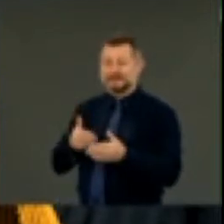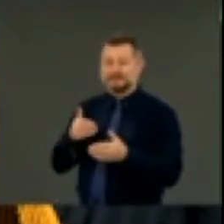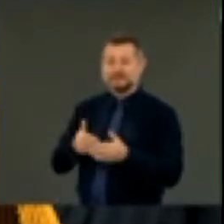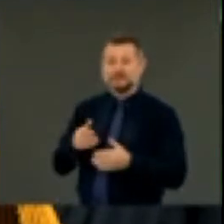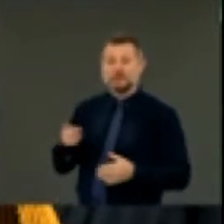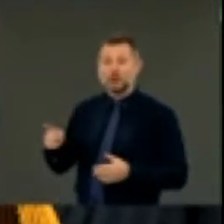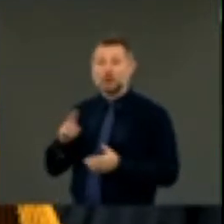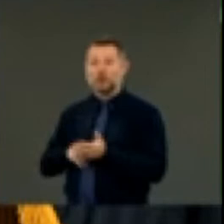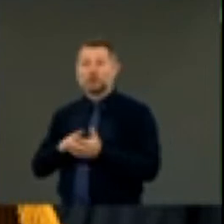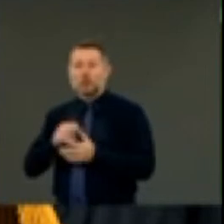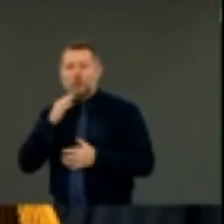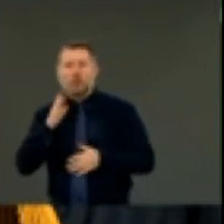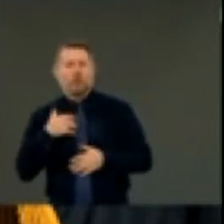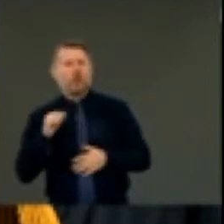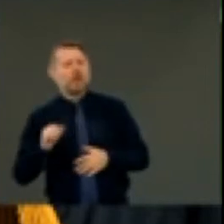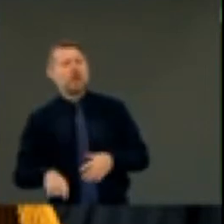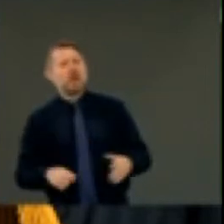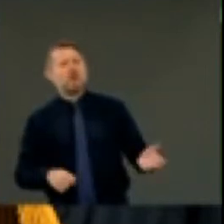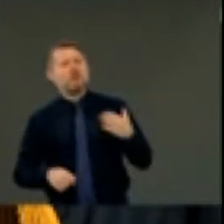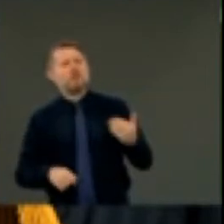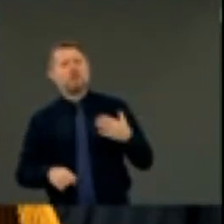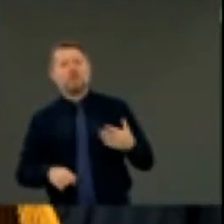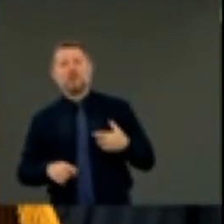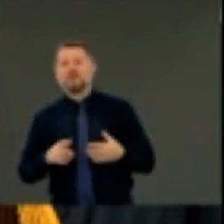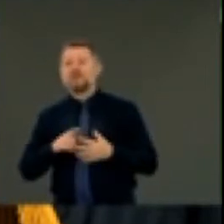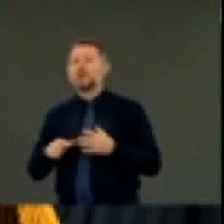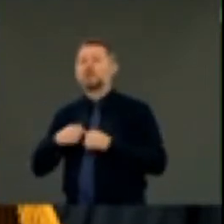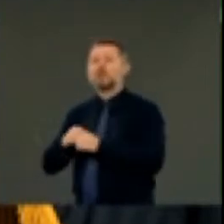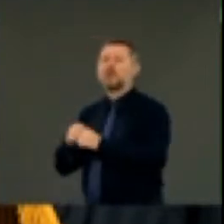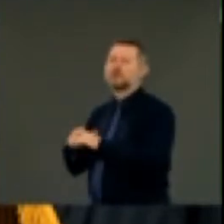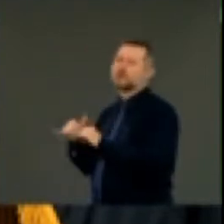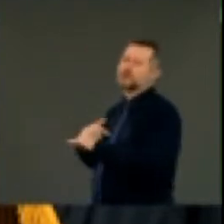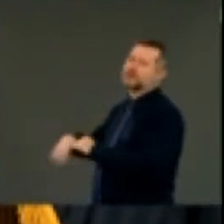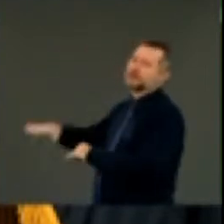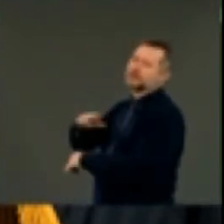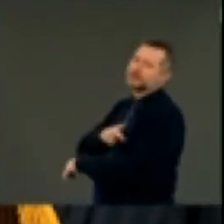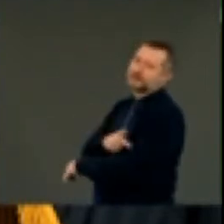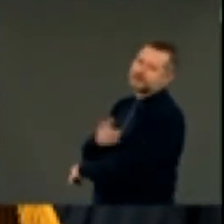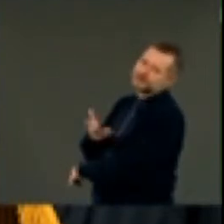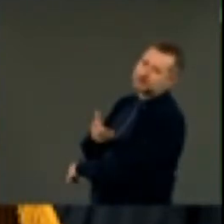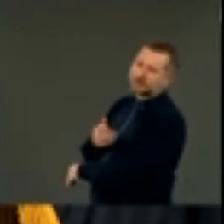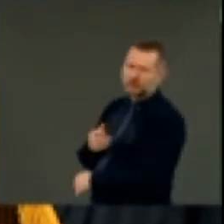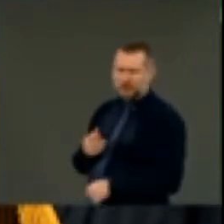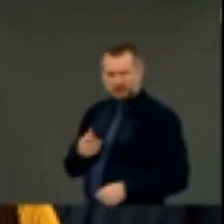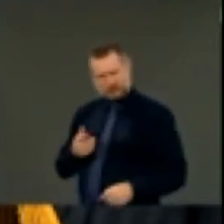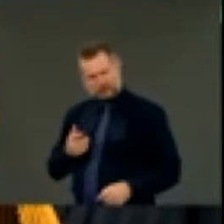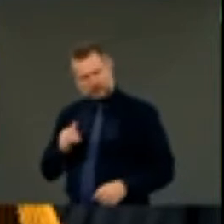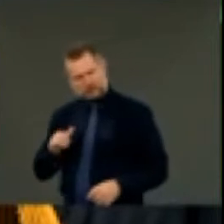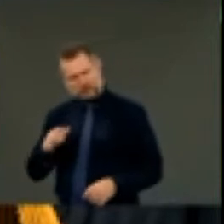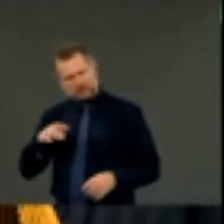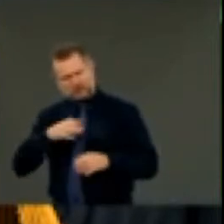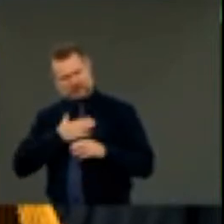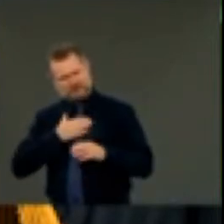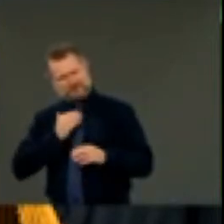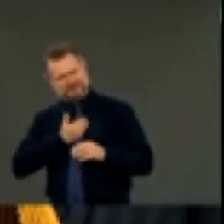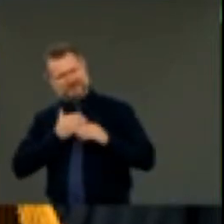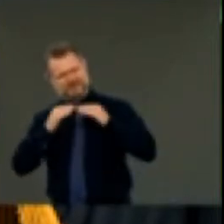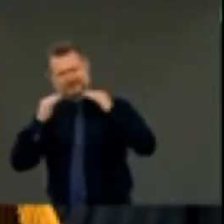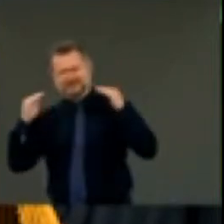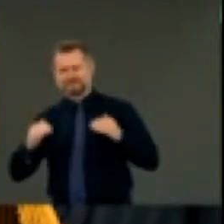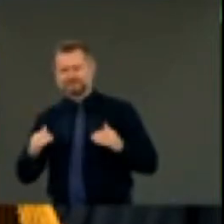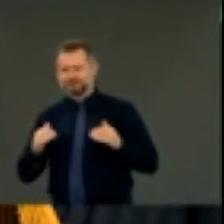that person and protect the others. And that was the system in every